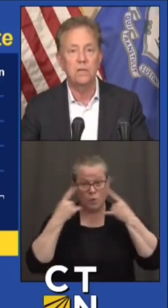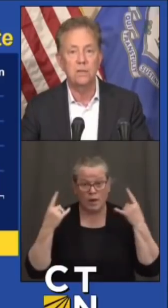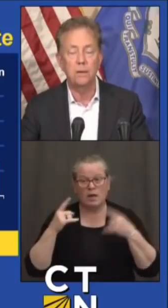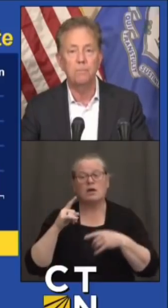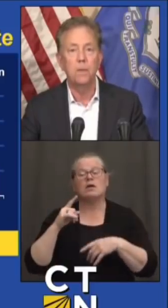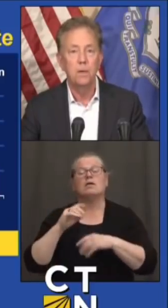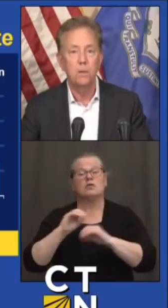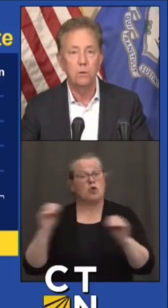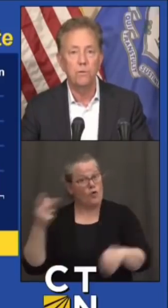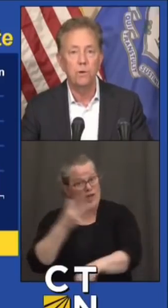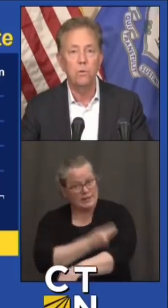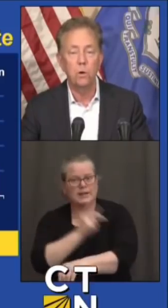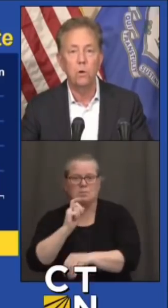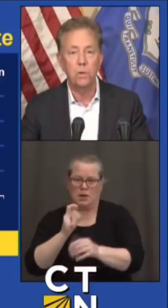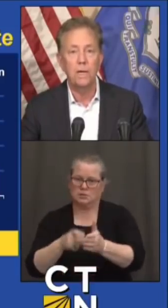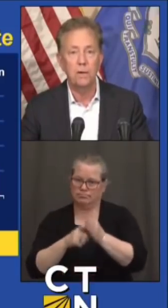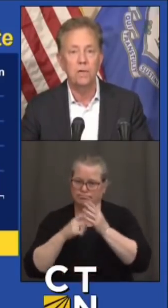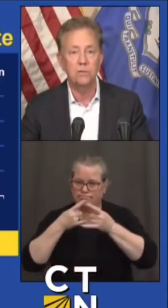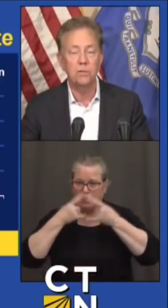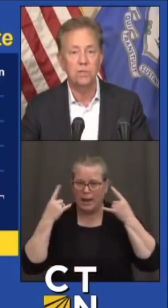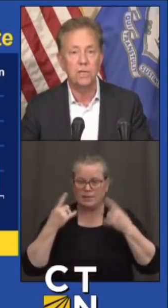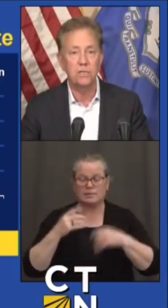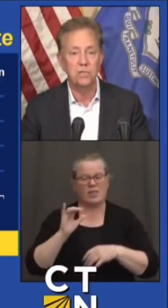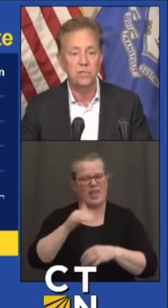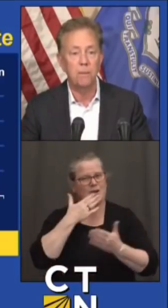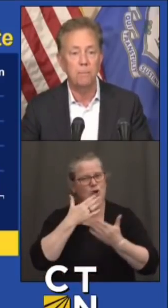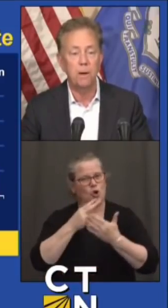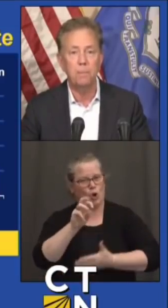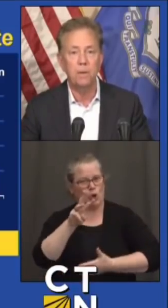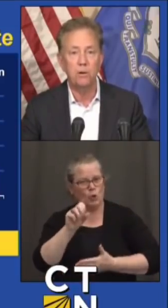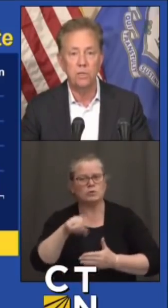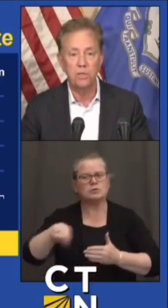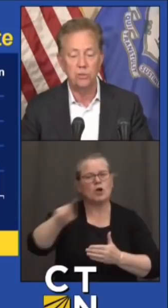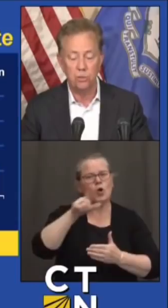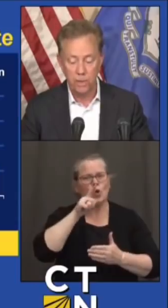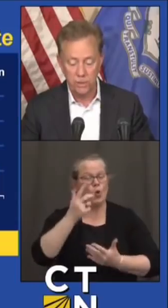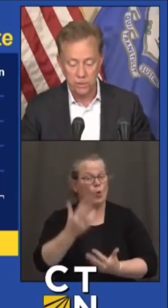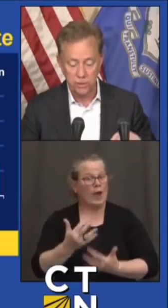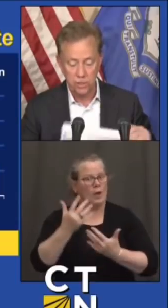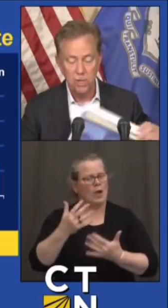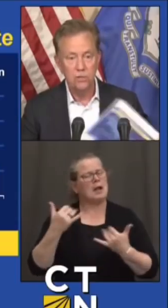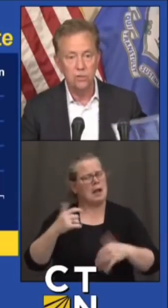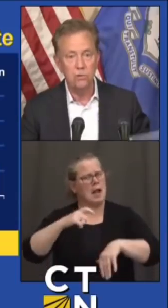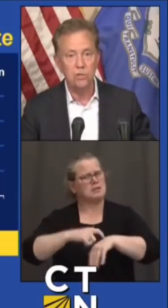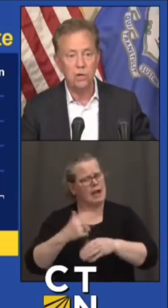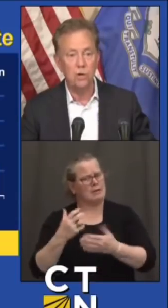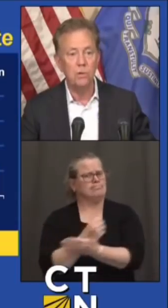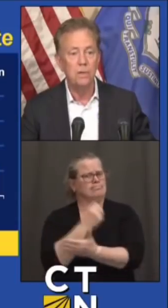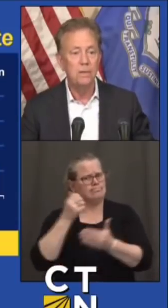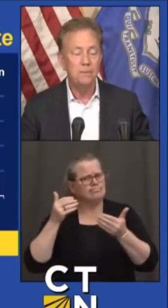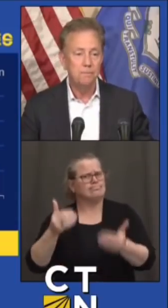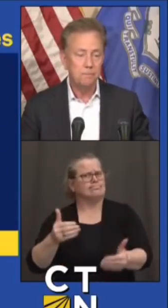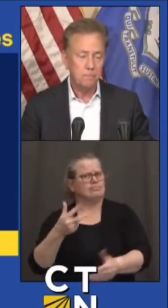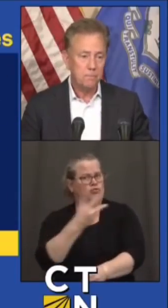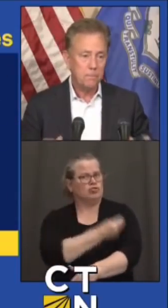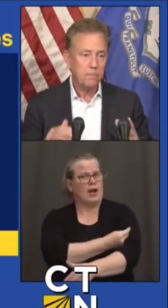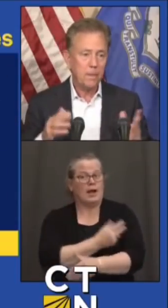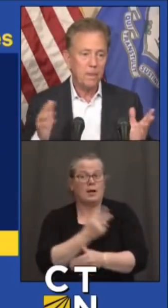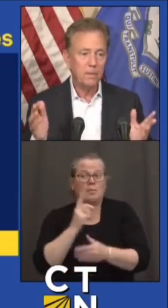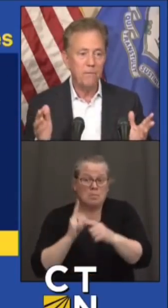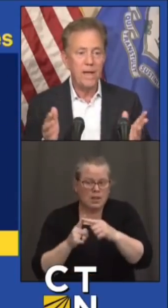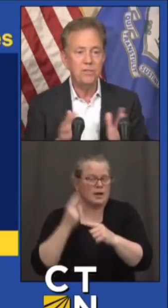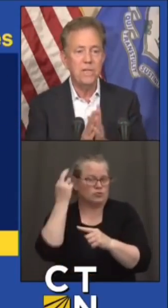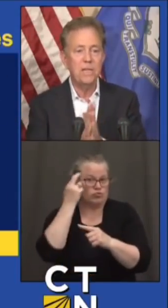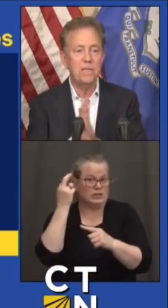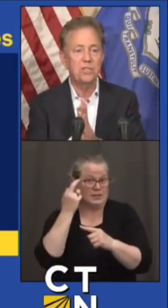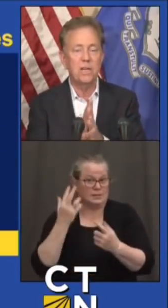news. And those of you who are holding out, here's your chance to step up, and there are additional reasons to do so.